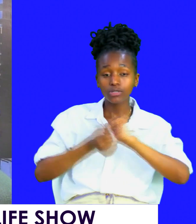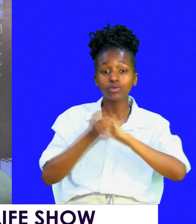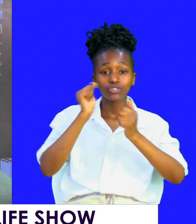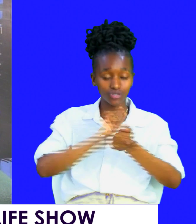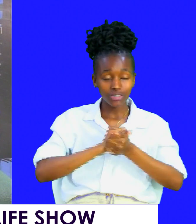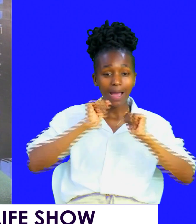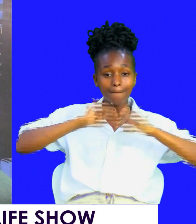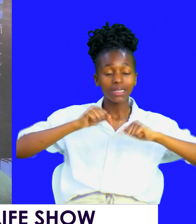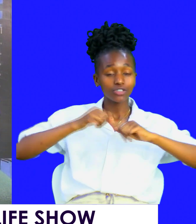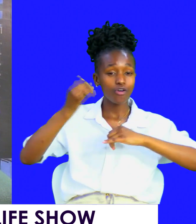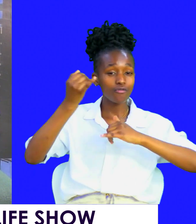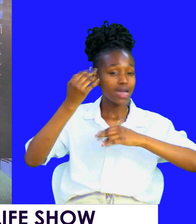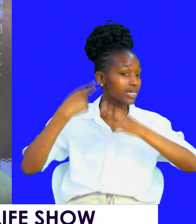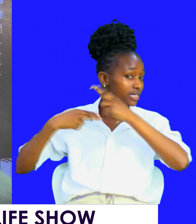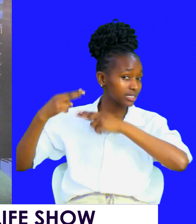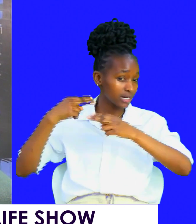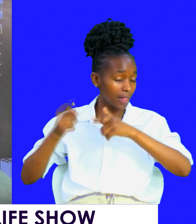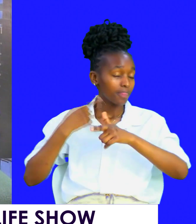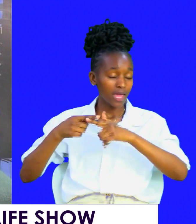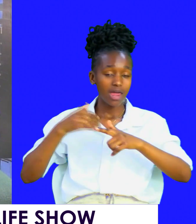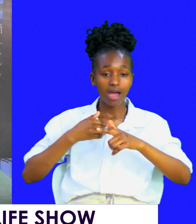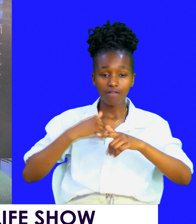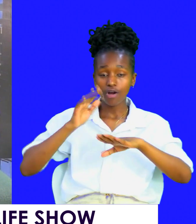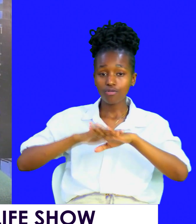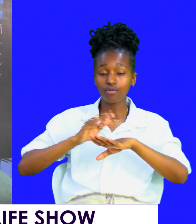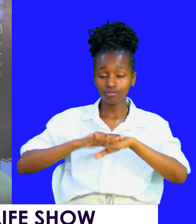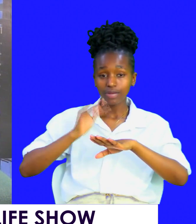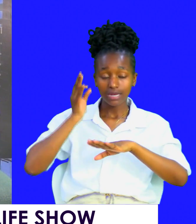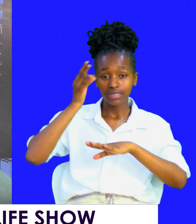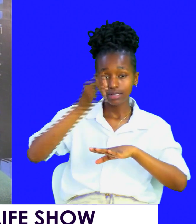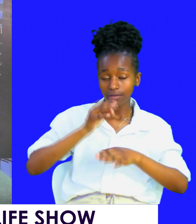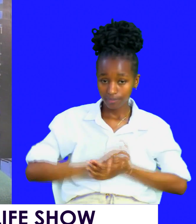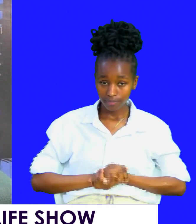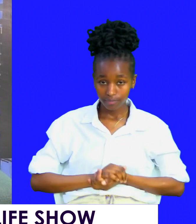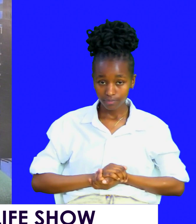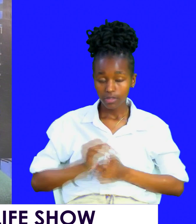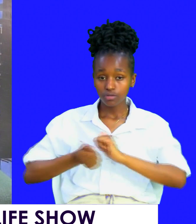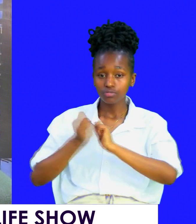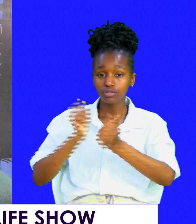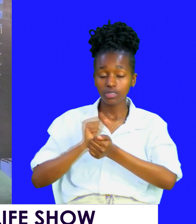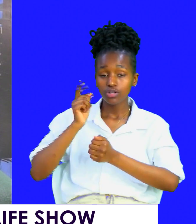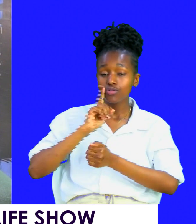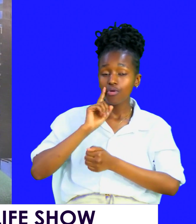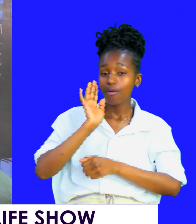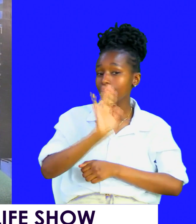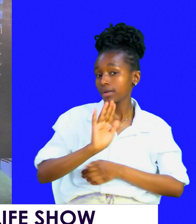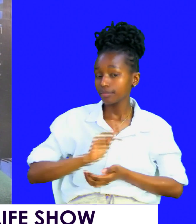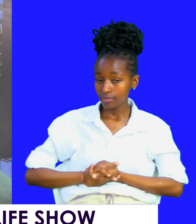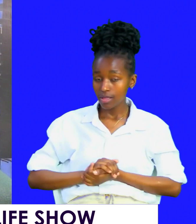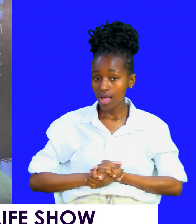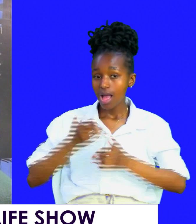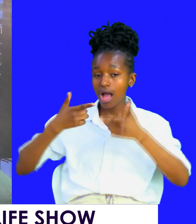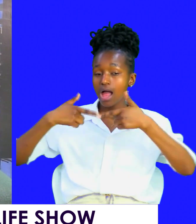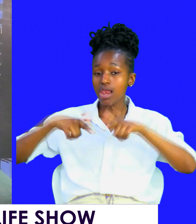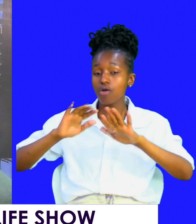to incapacitate your destiny, to incapacitate your tomorrow. You can allow freshness on your